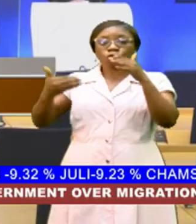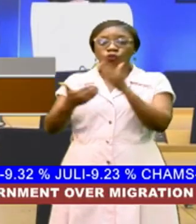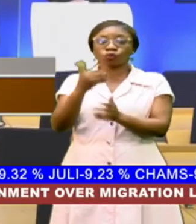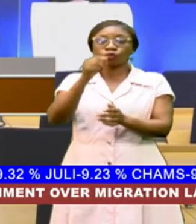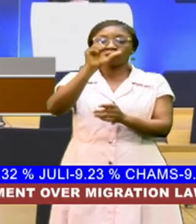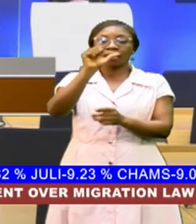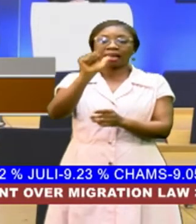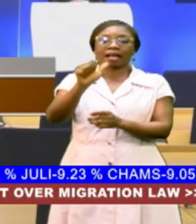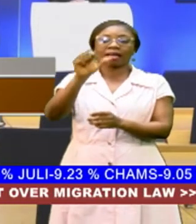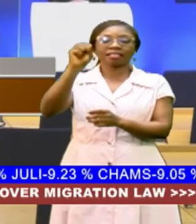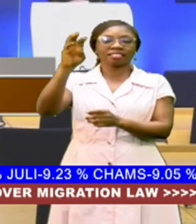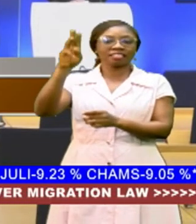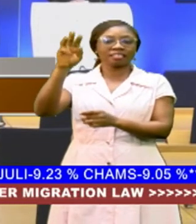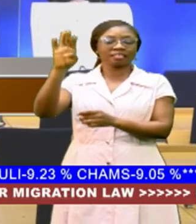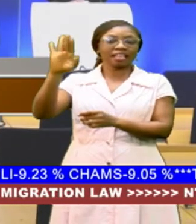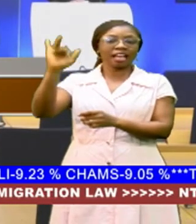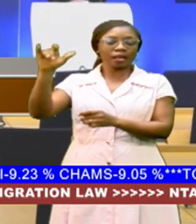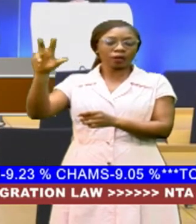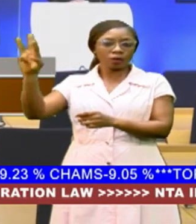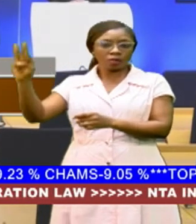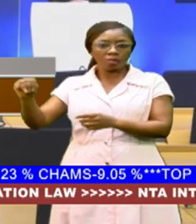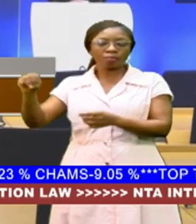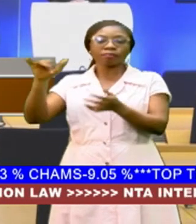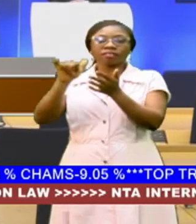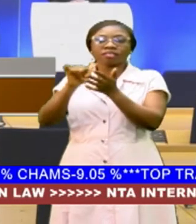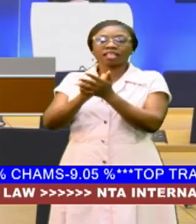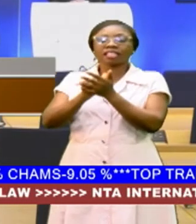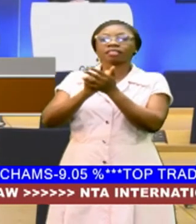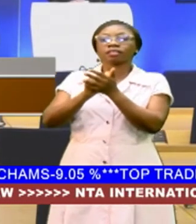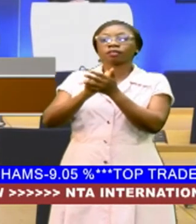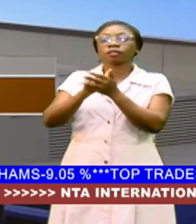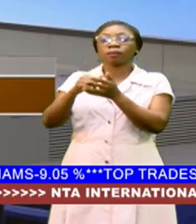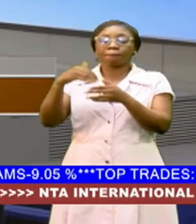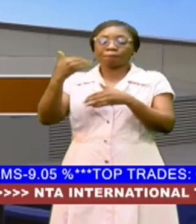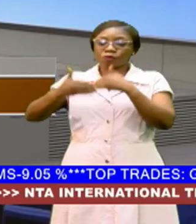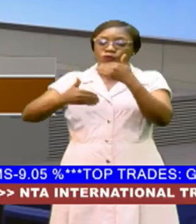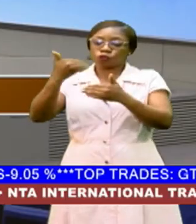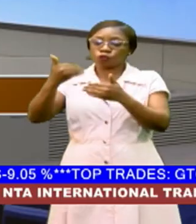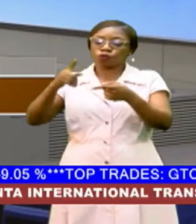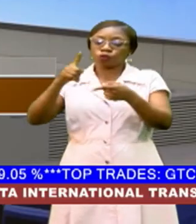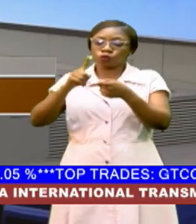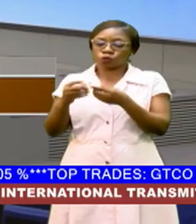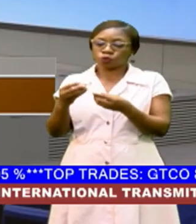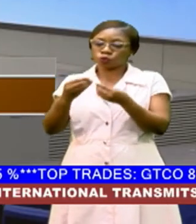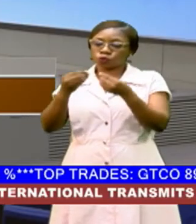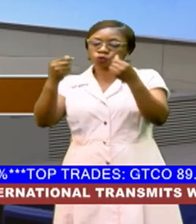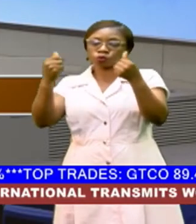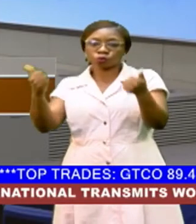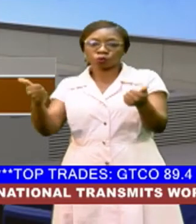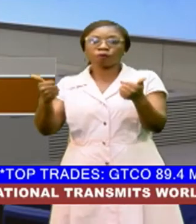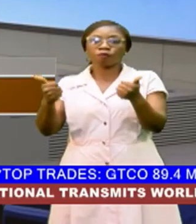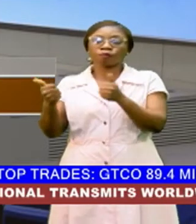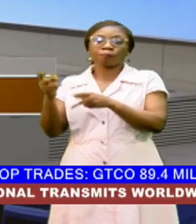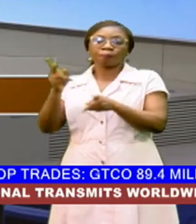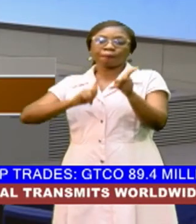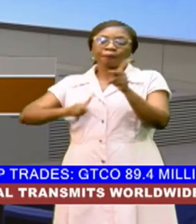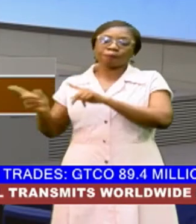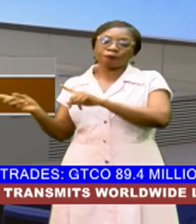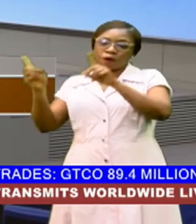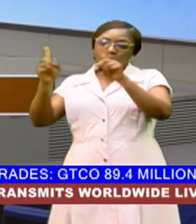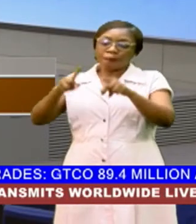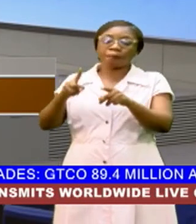and migration as historic, saying it updated procedures to handle growing irregular arrivals while